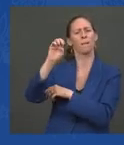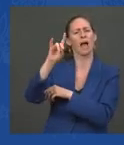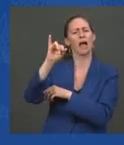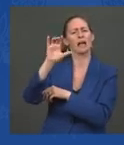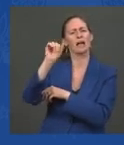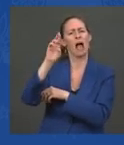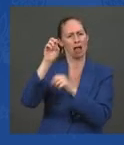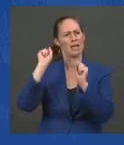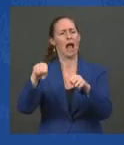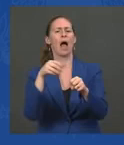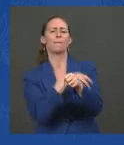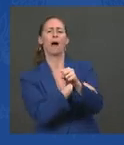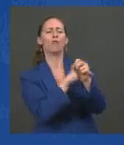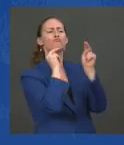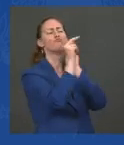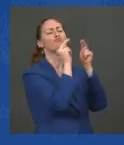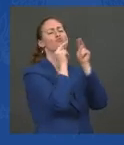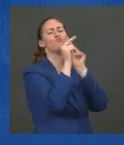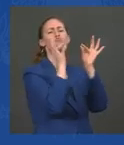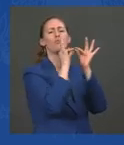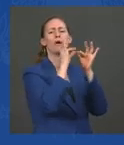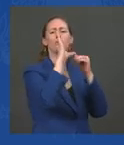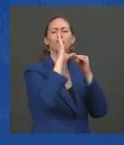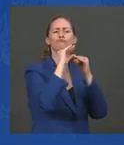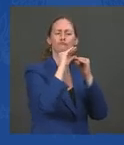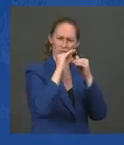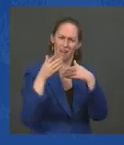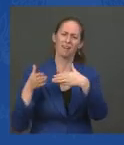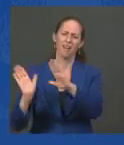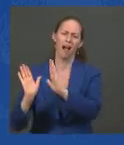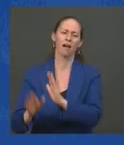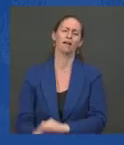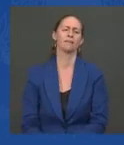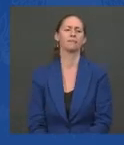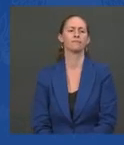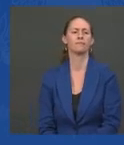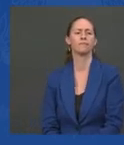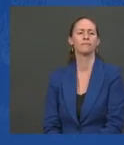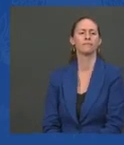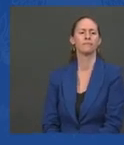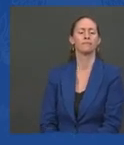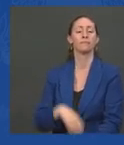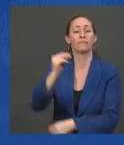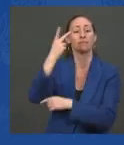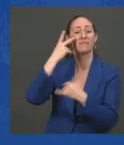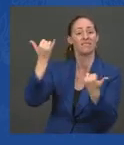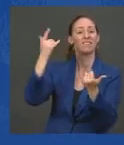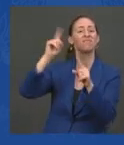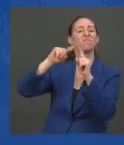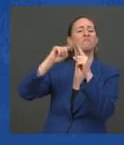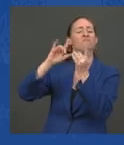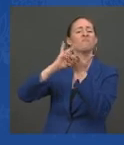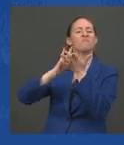work? Because the drug companies are spending millions of bucks to try to stop it. That's how you know.